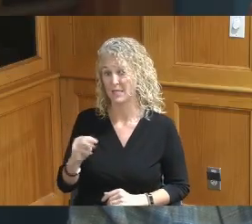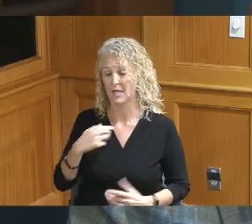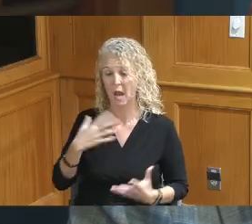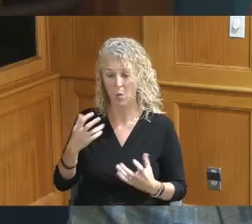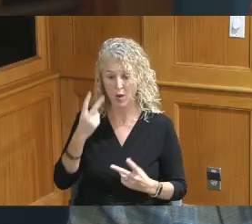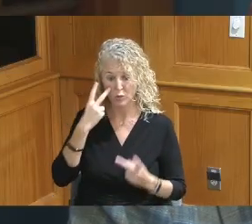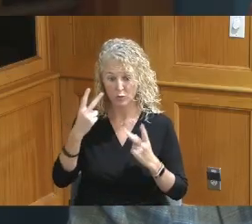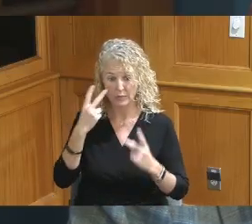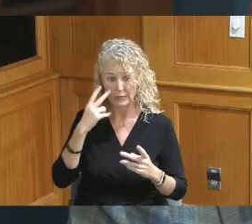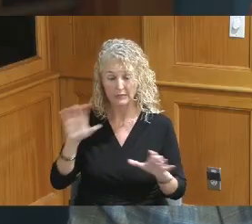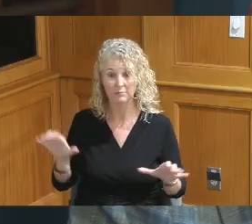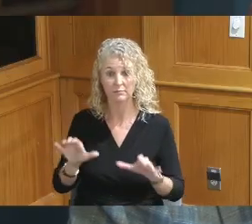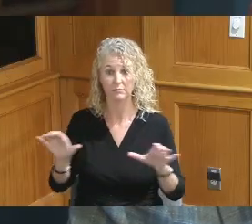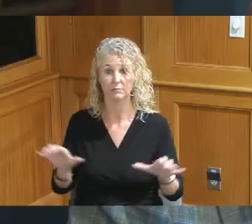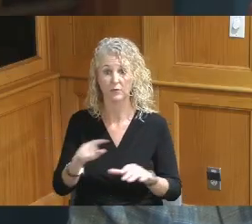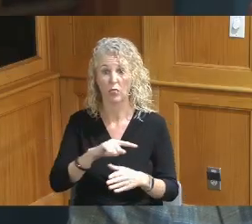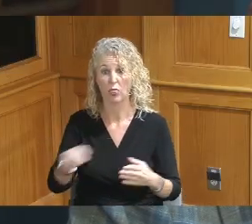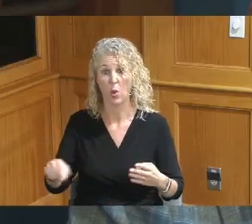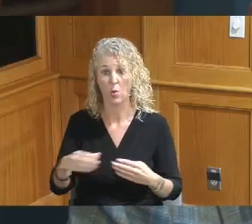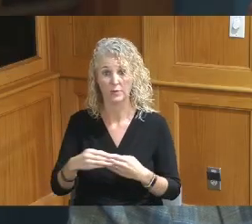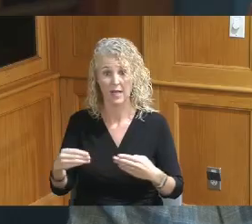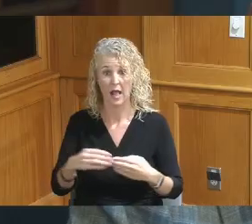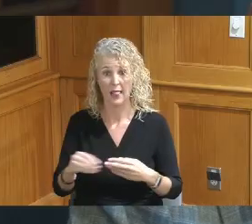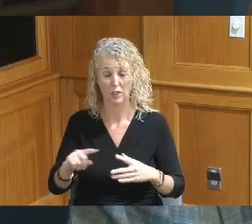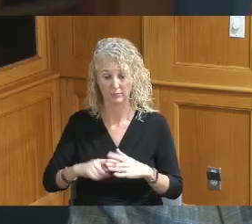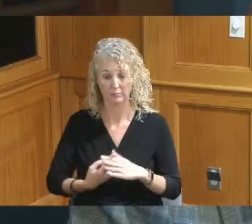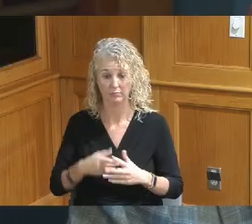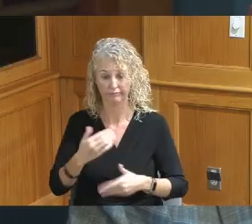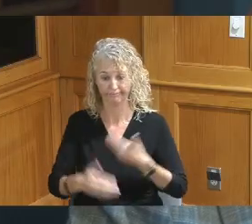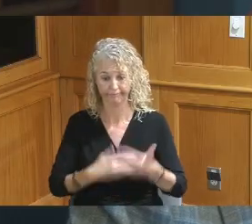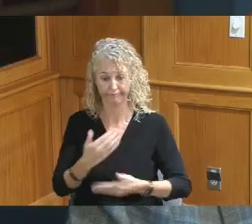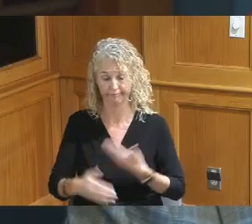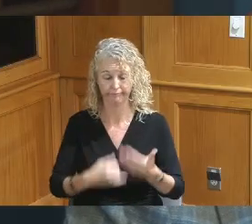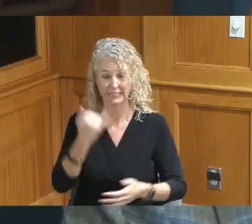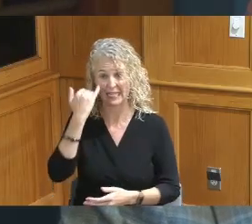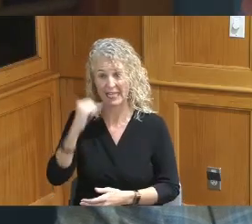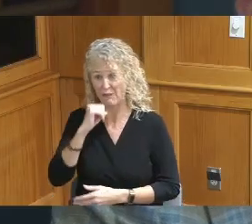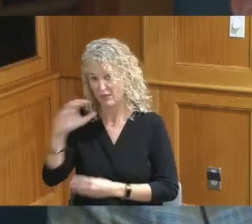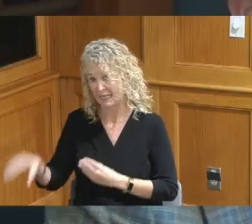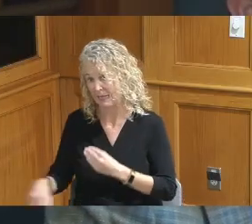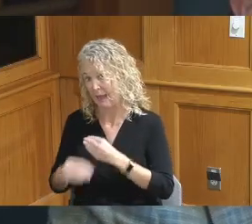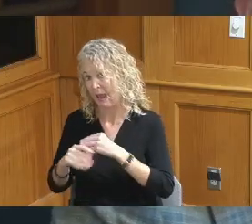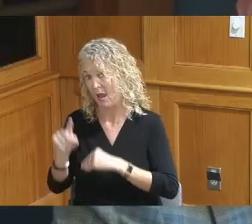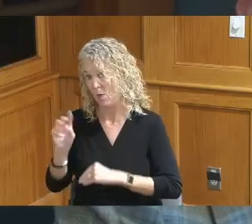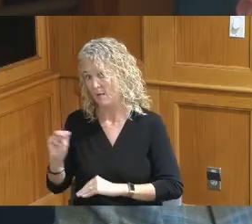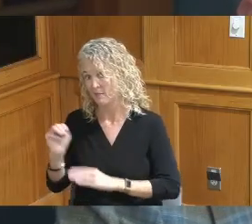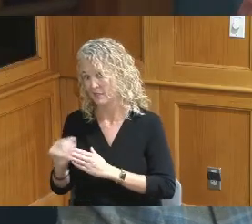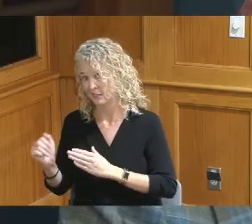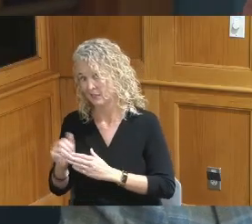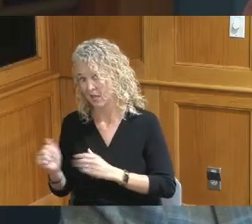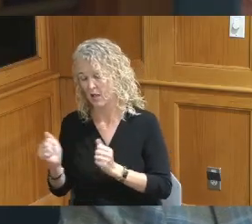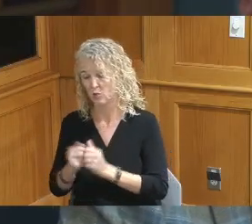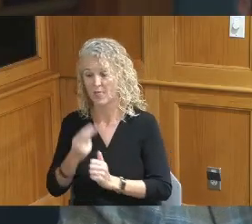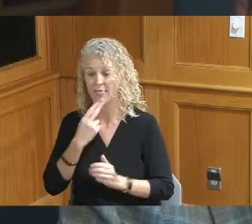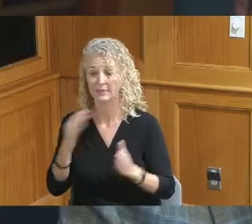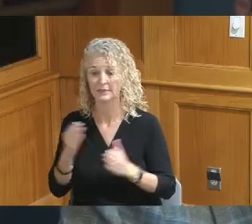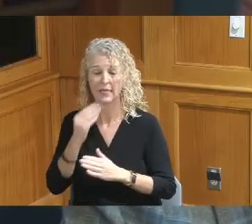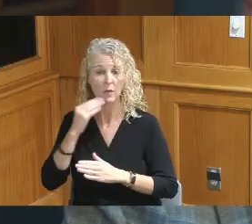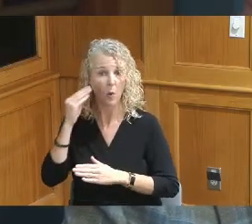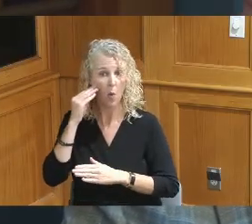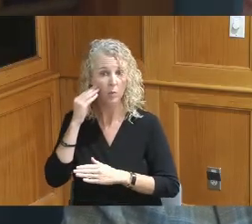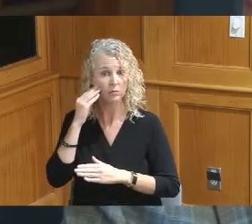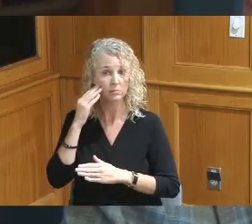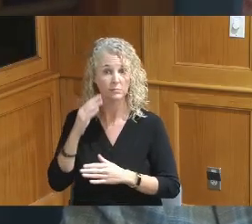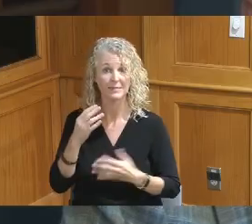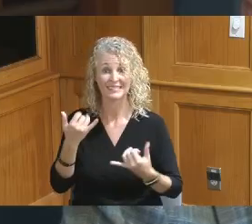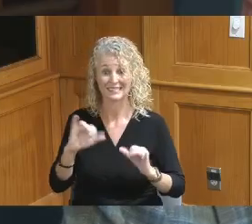to see, let's get moving on those dollars, because if we didn't add the $1 million for tiny homes, we would